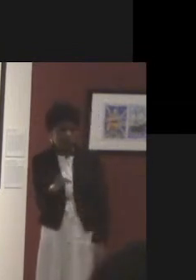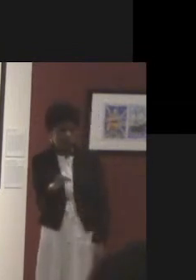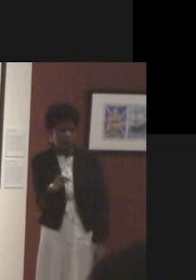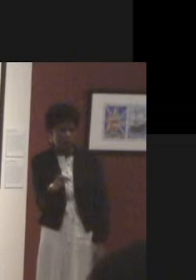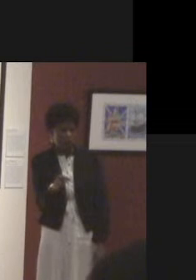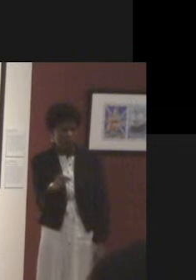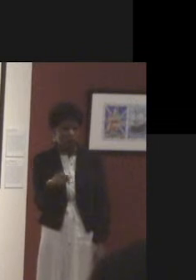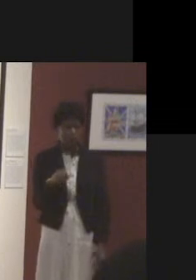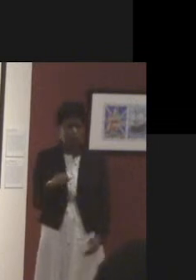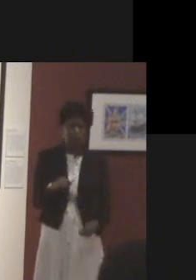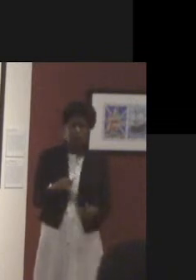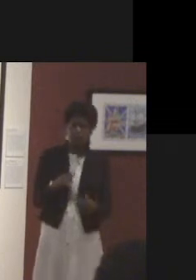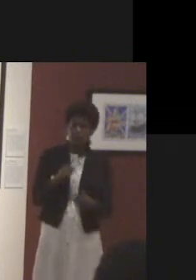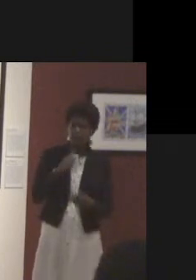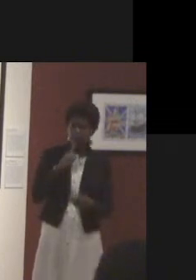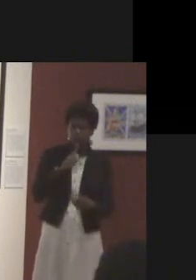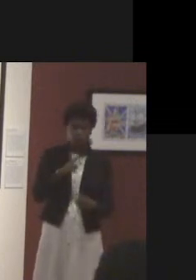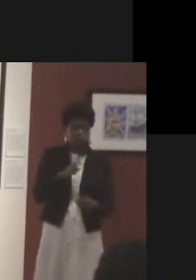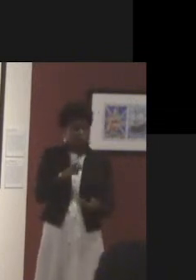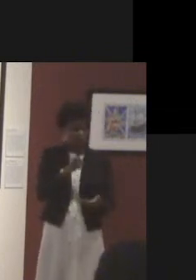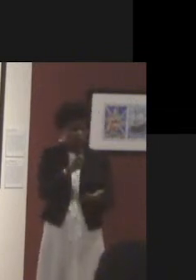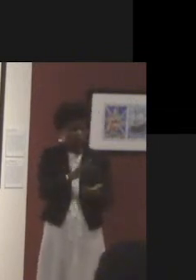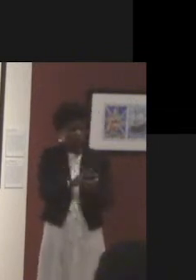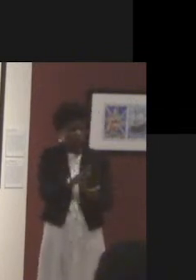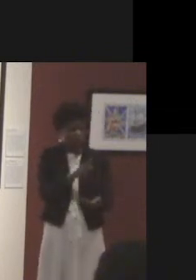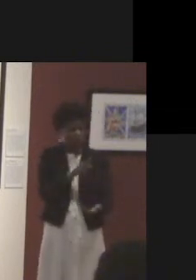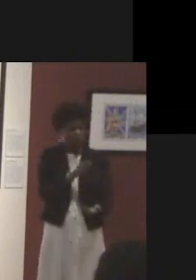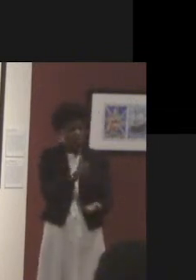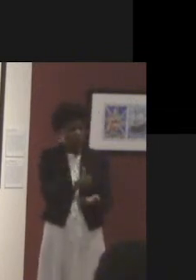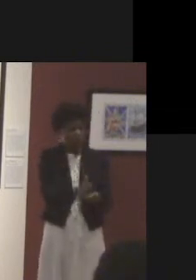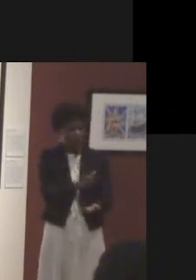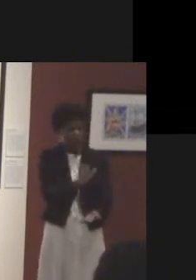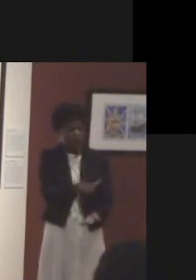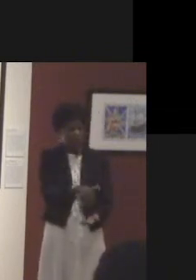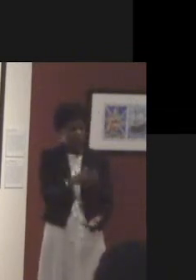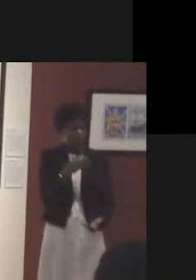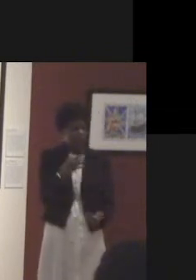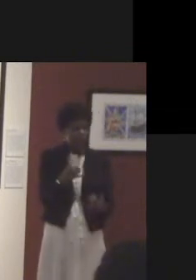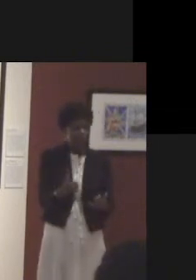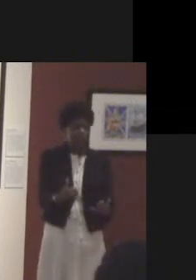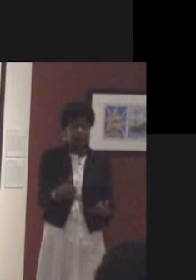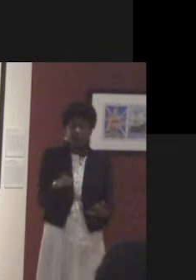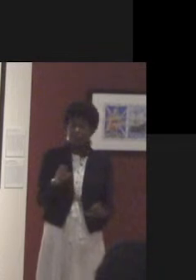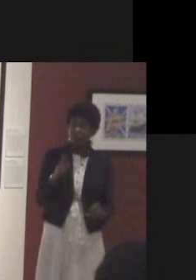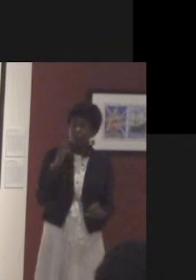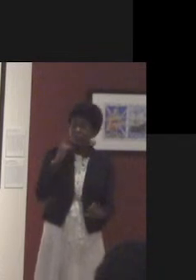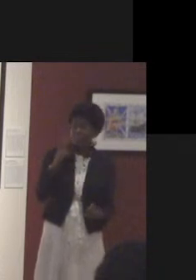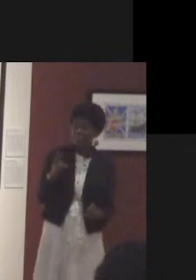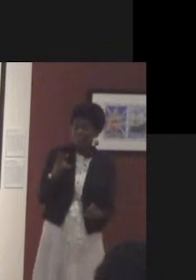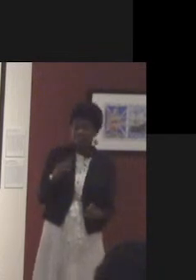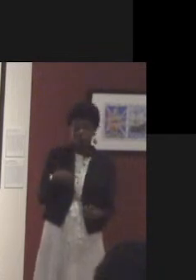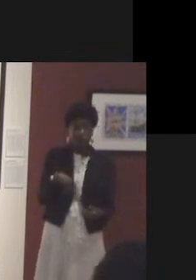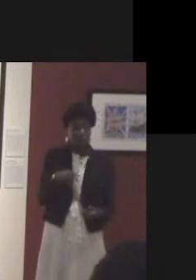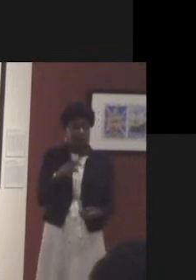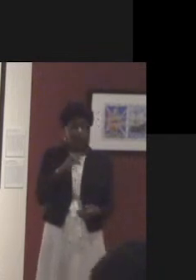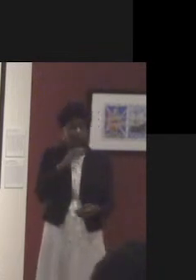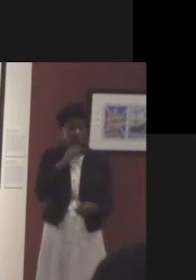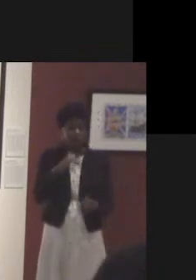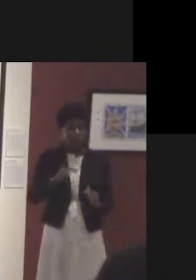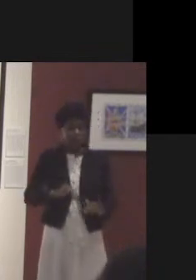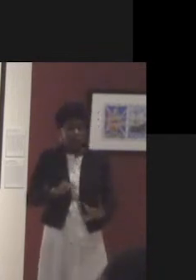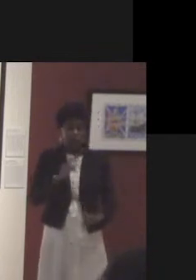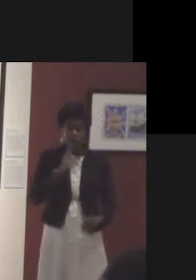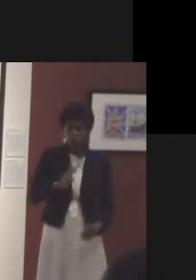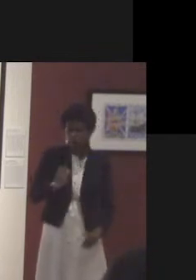it, right, and authenticate its existence, right? Anyone who has a toddler understands this concept, right? If